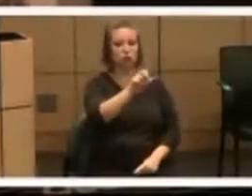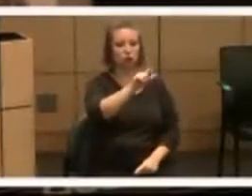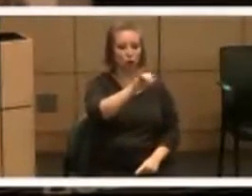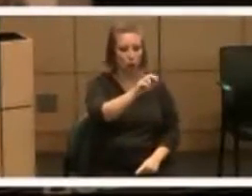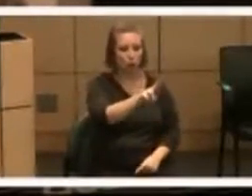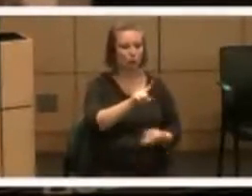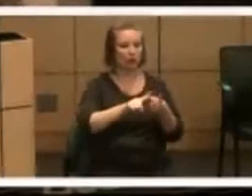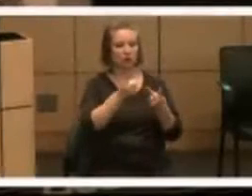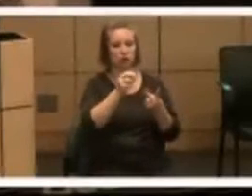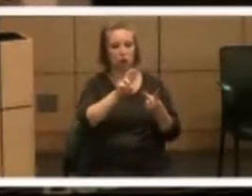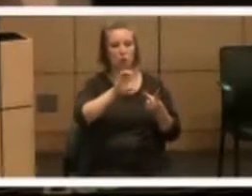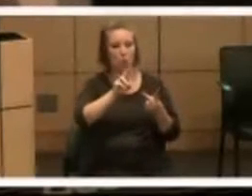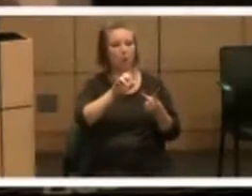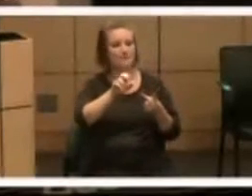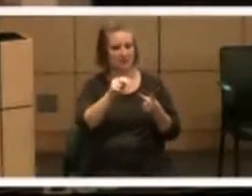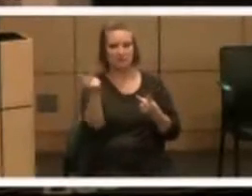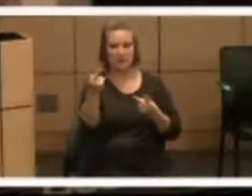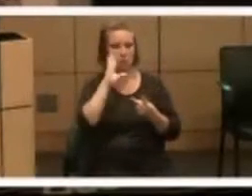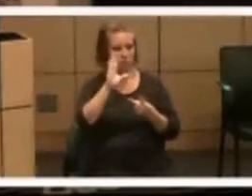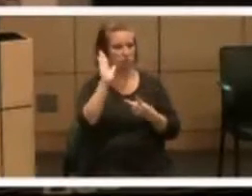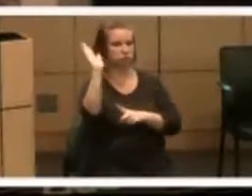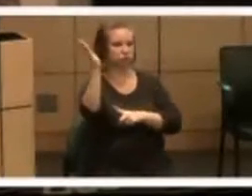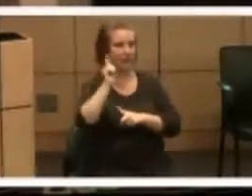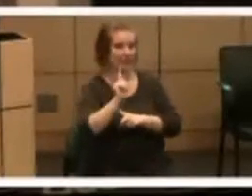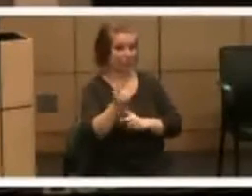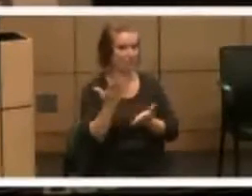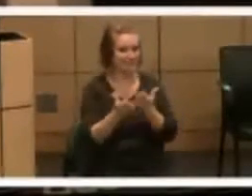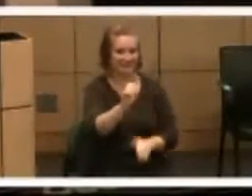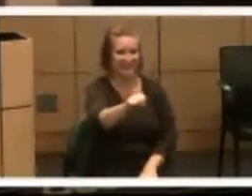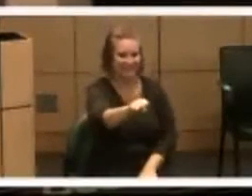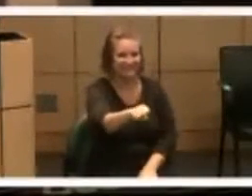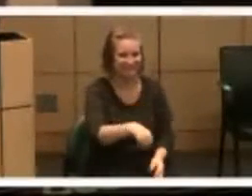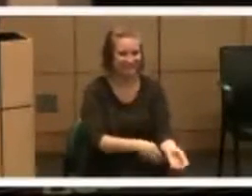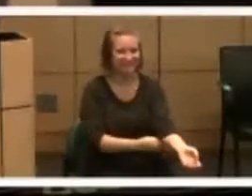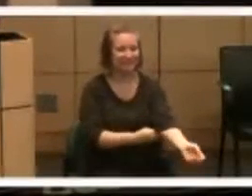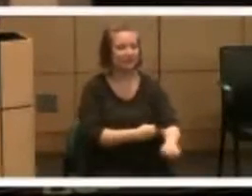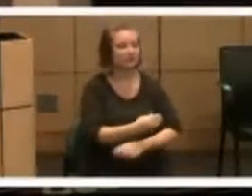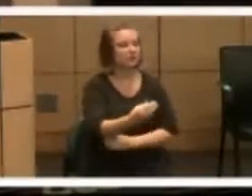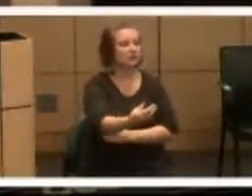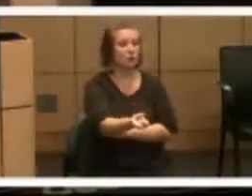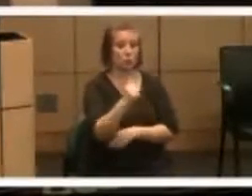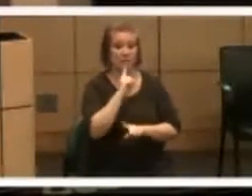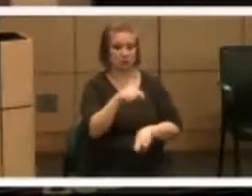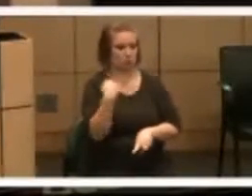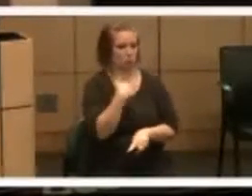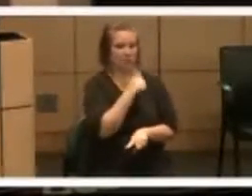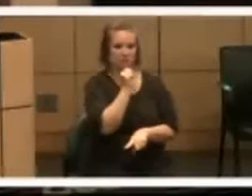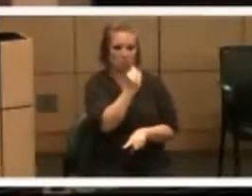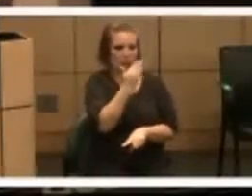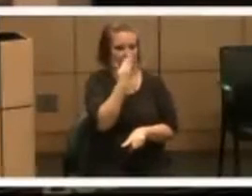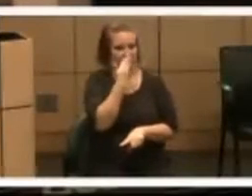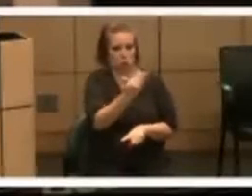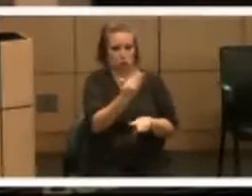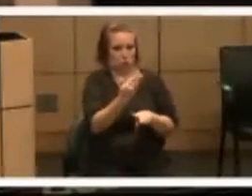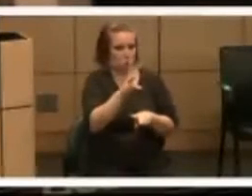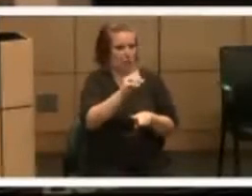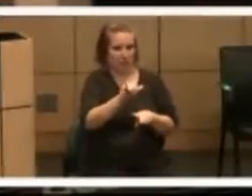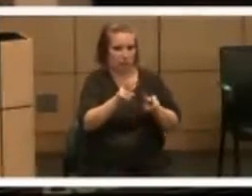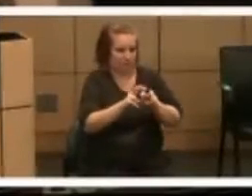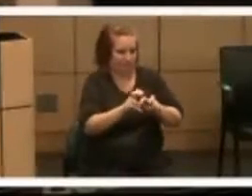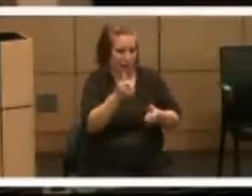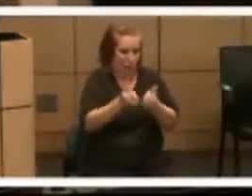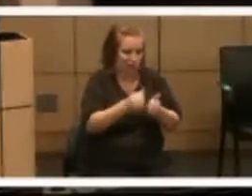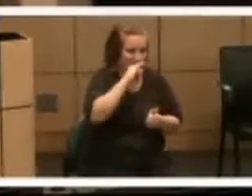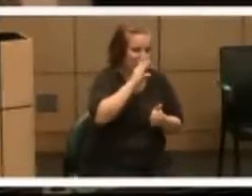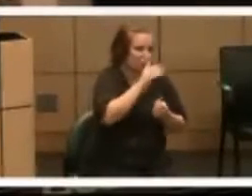present are indicating perhaps the answer is yes. So one of the issues has been that we don't have a really good way to assess which children are going to have difficulty and which